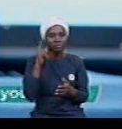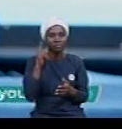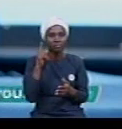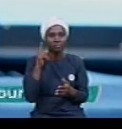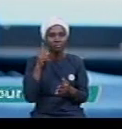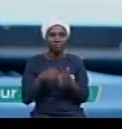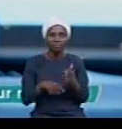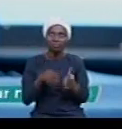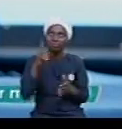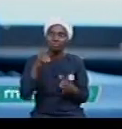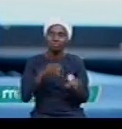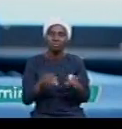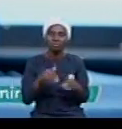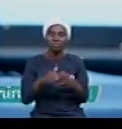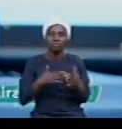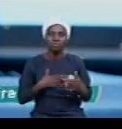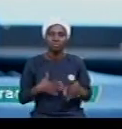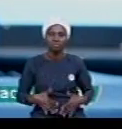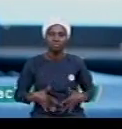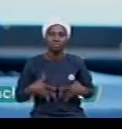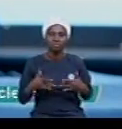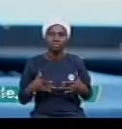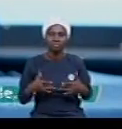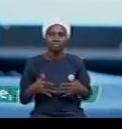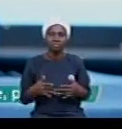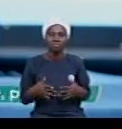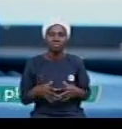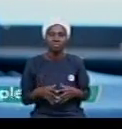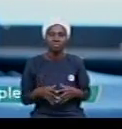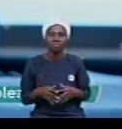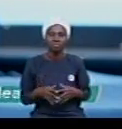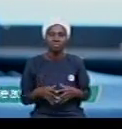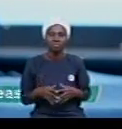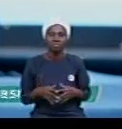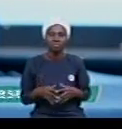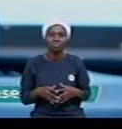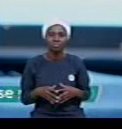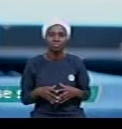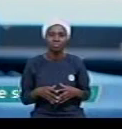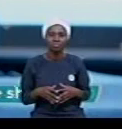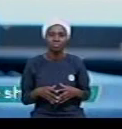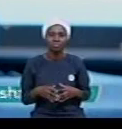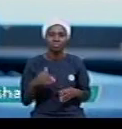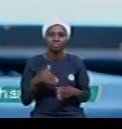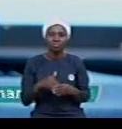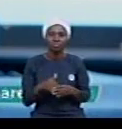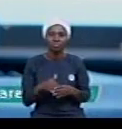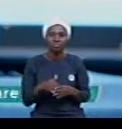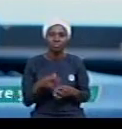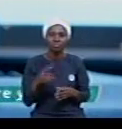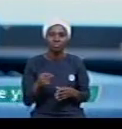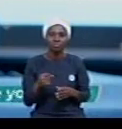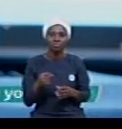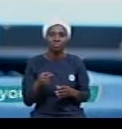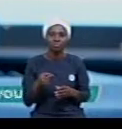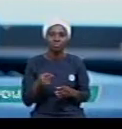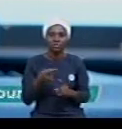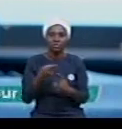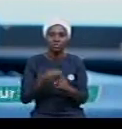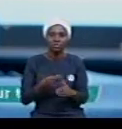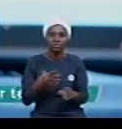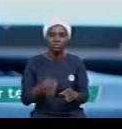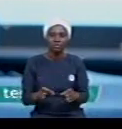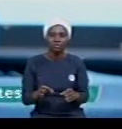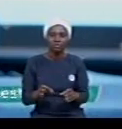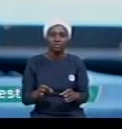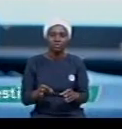ninu aye mi. Eni inu osu kokanla odun to koja mo bere